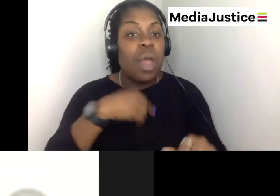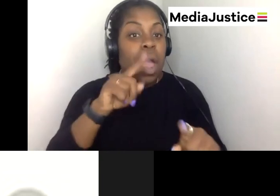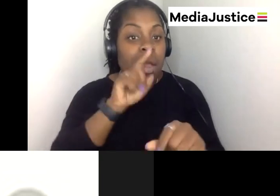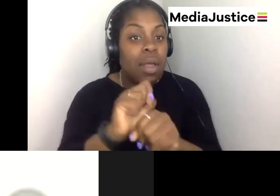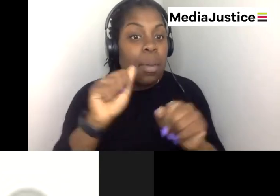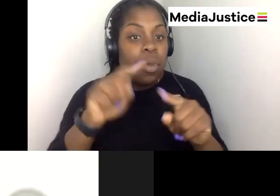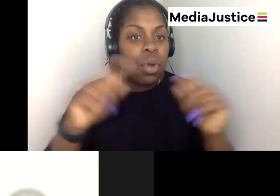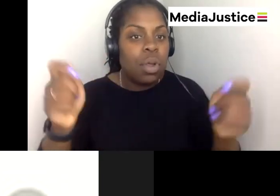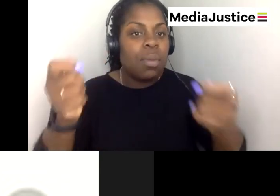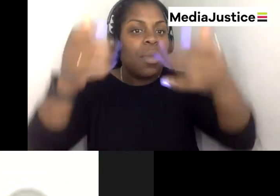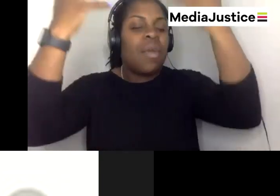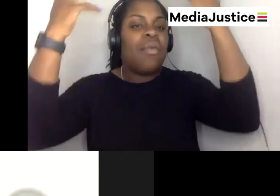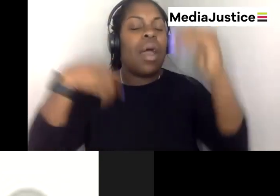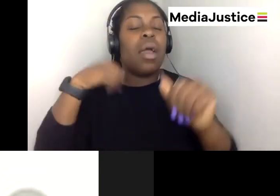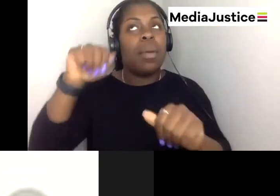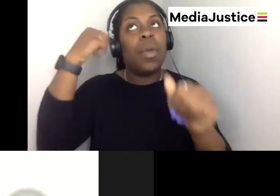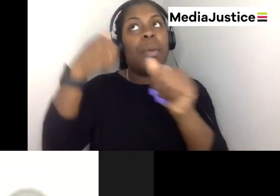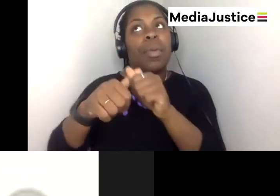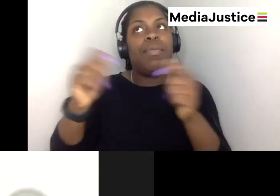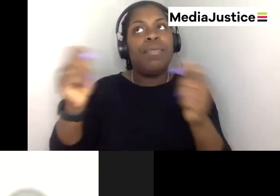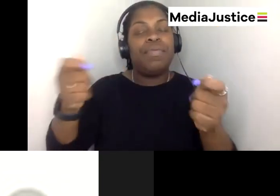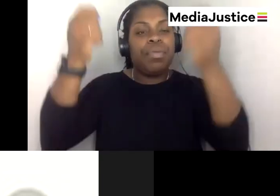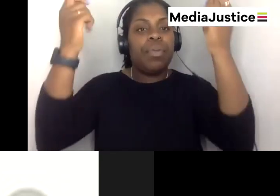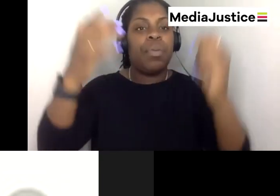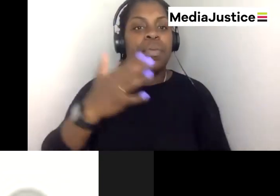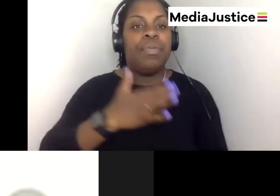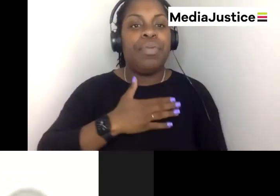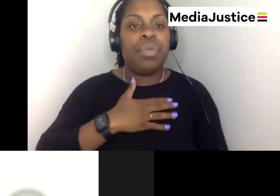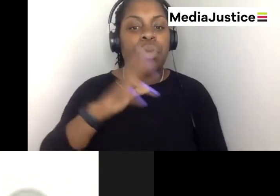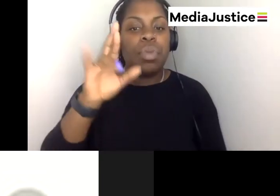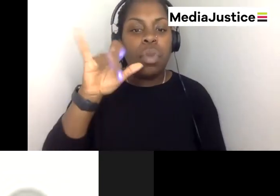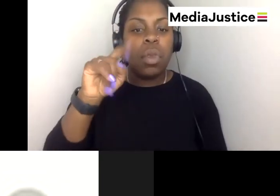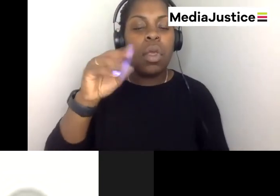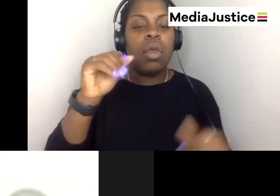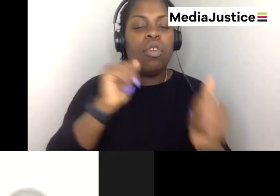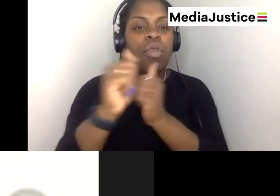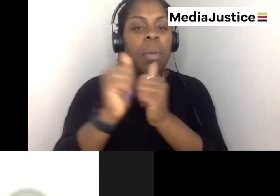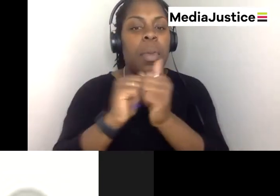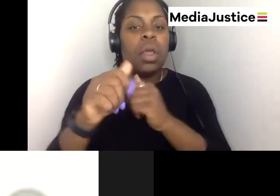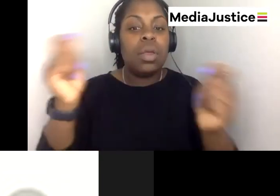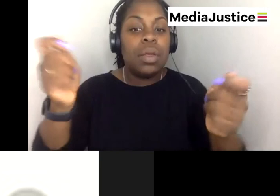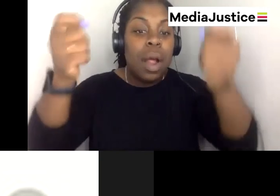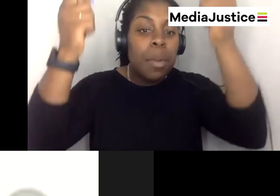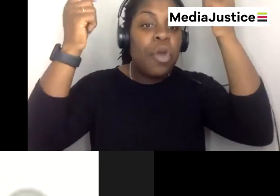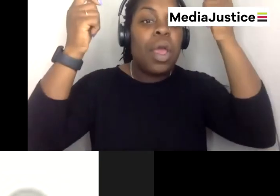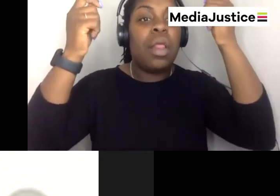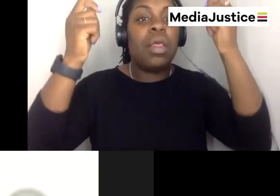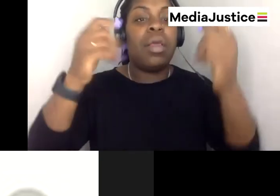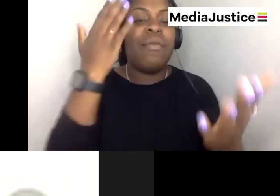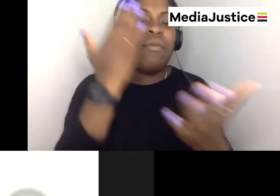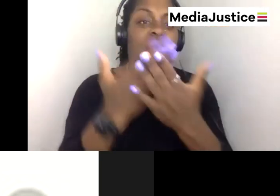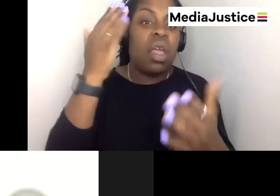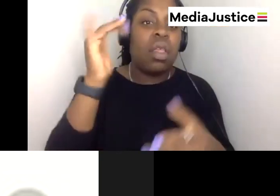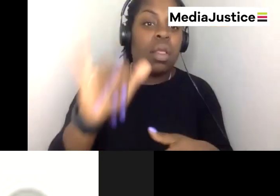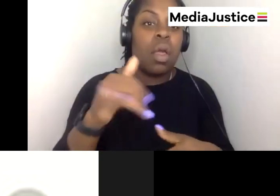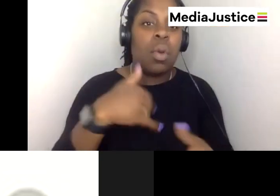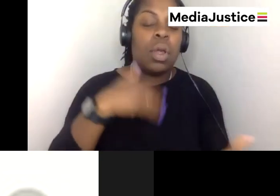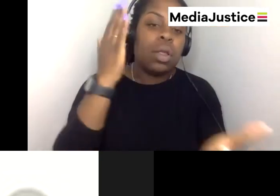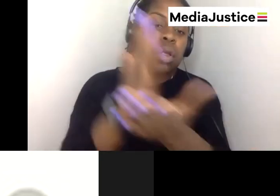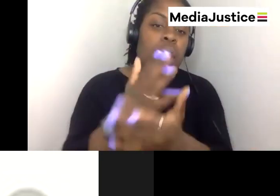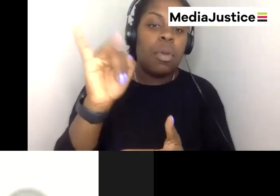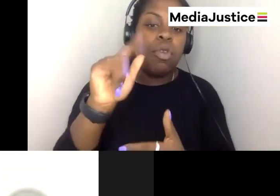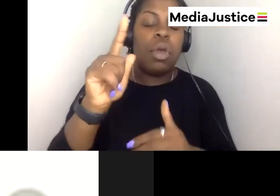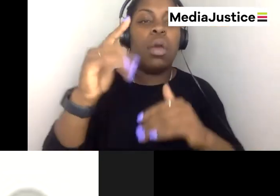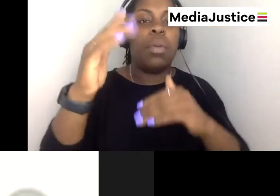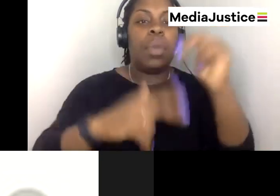I mean, I can remember celebrating where I live in Champaign, celebrating the fact that we stopped the jail building, and then the